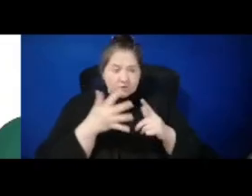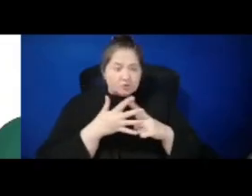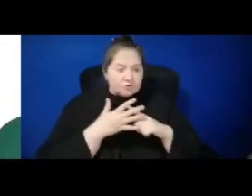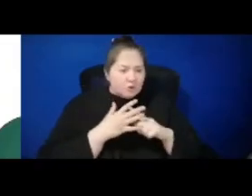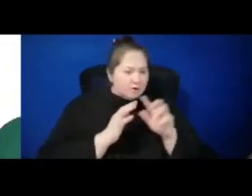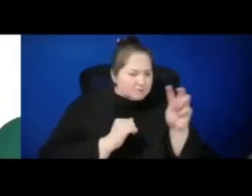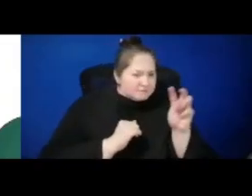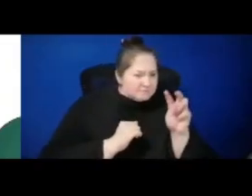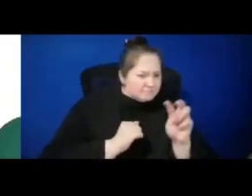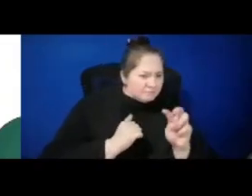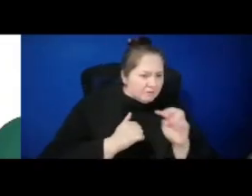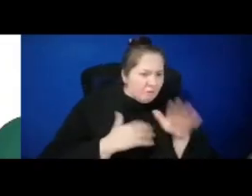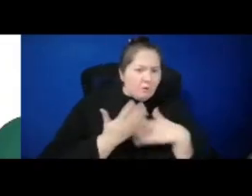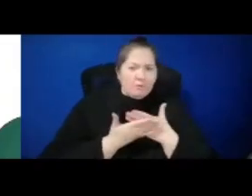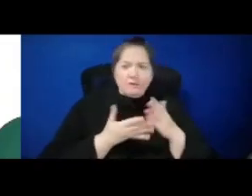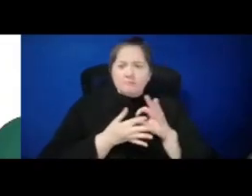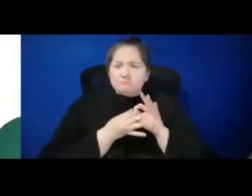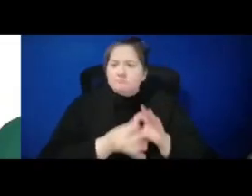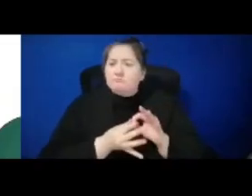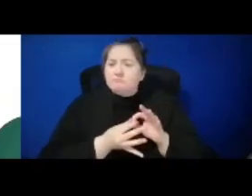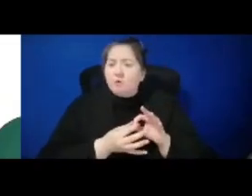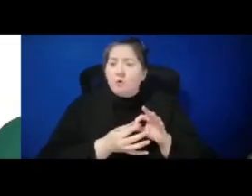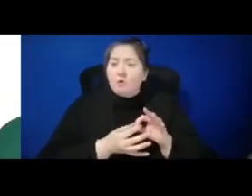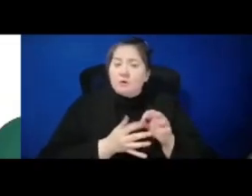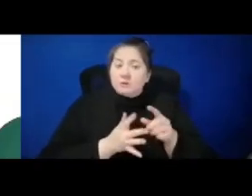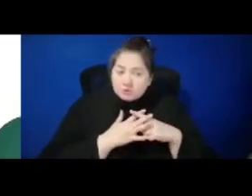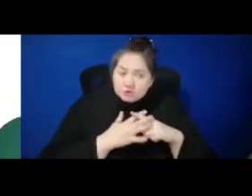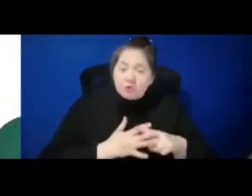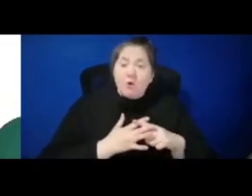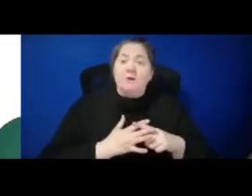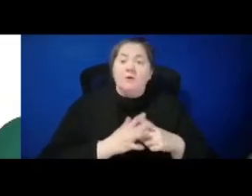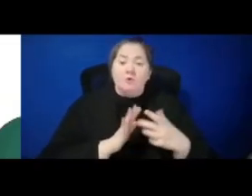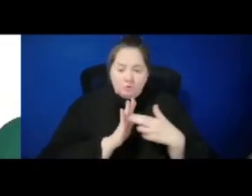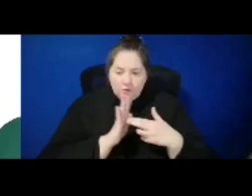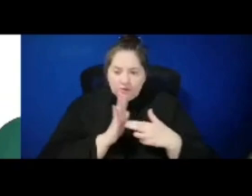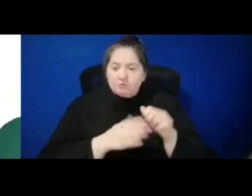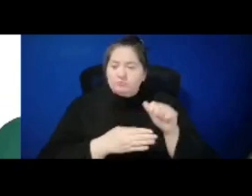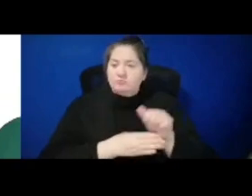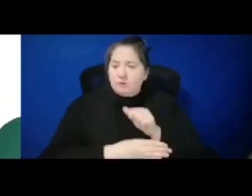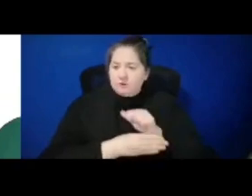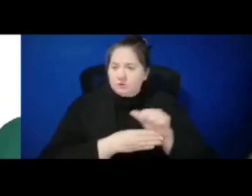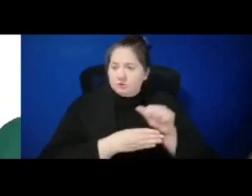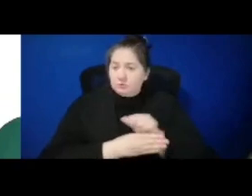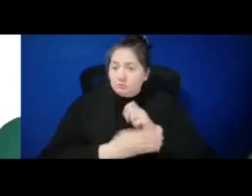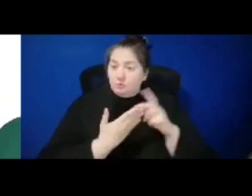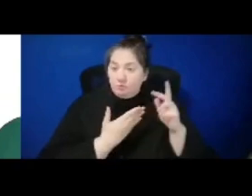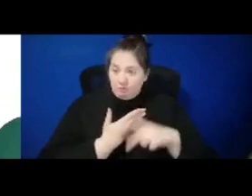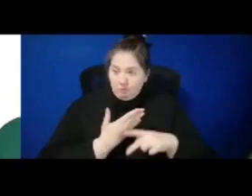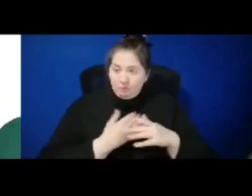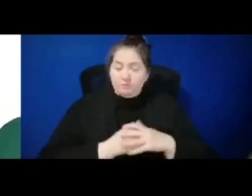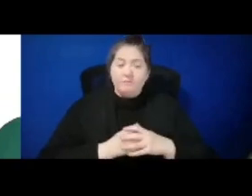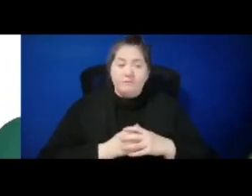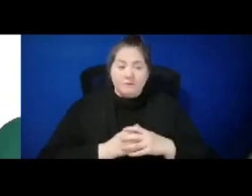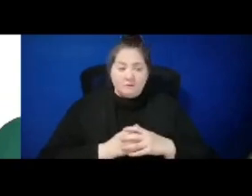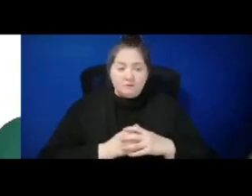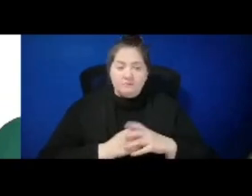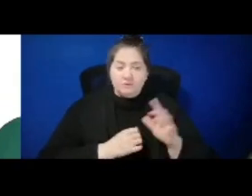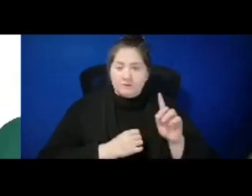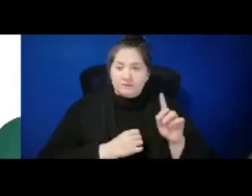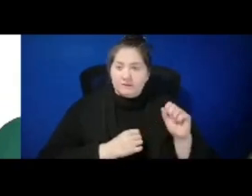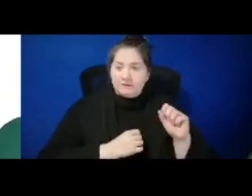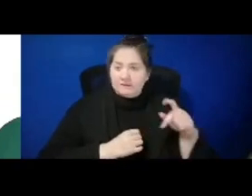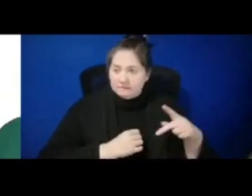start for all things related to starting up and registering an apprenticeship program for